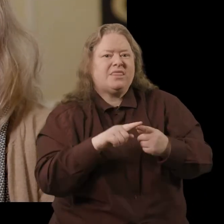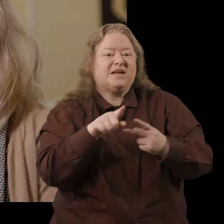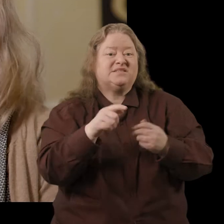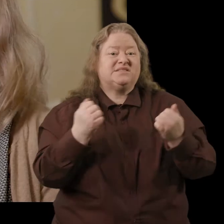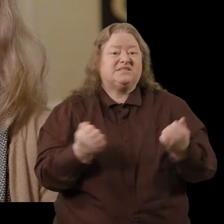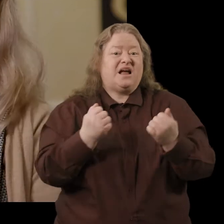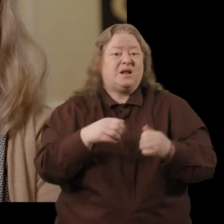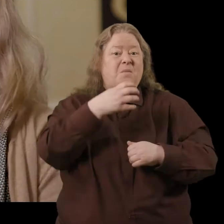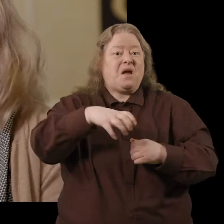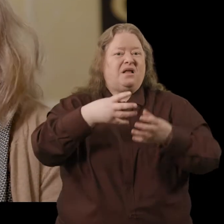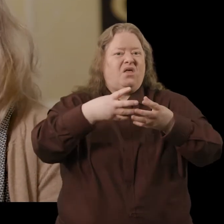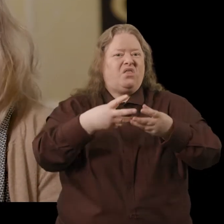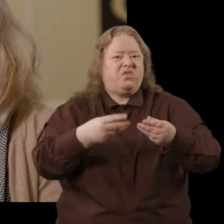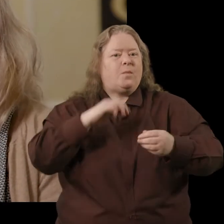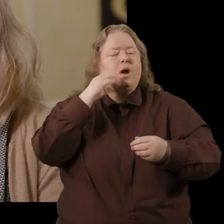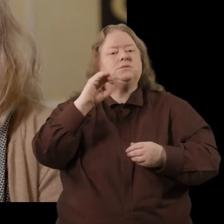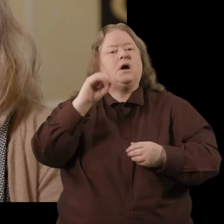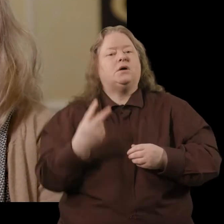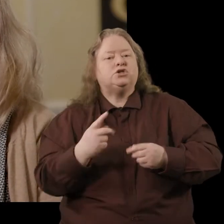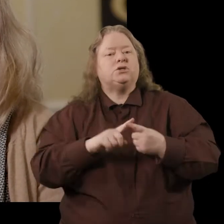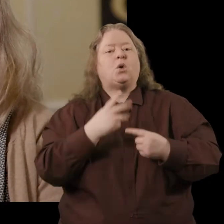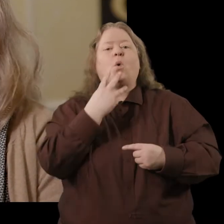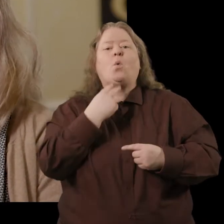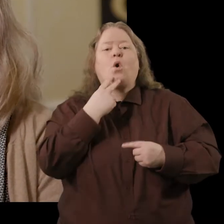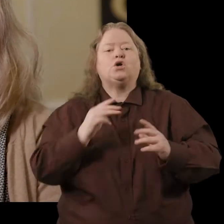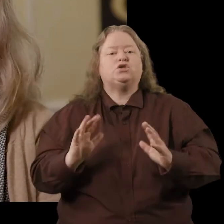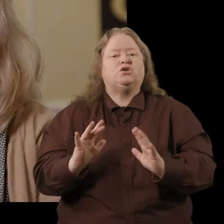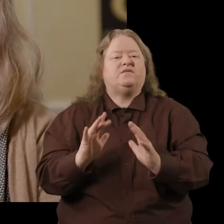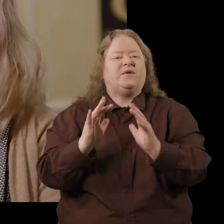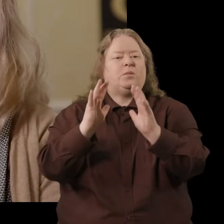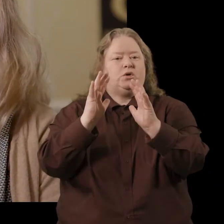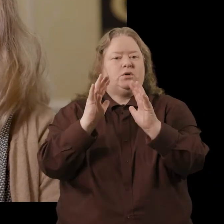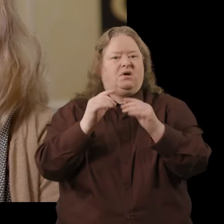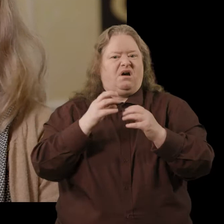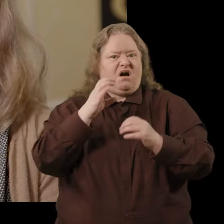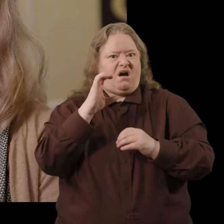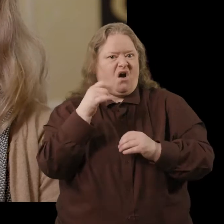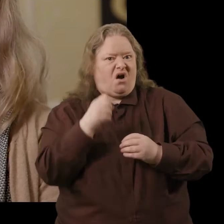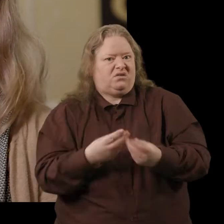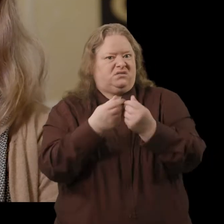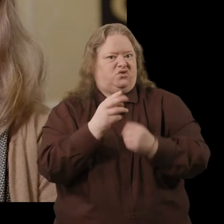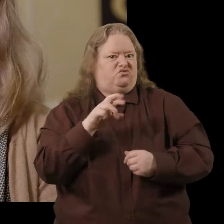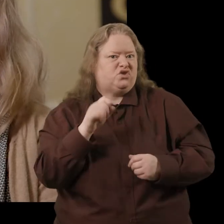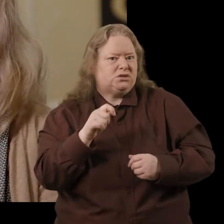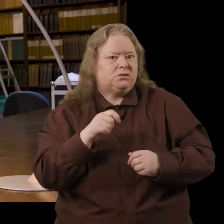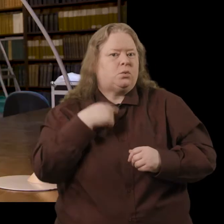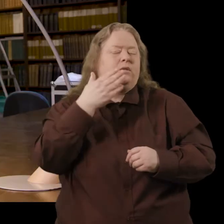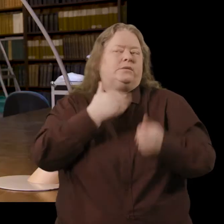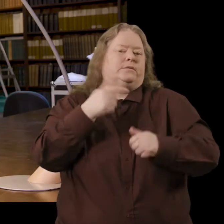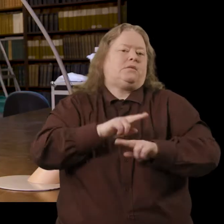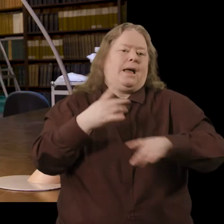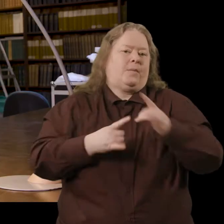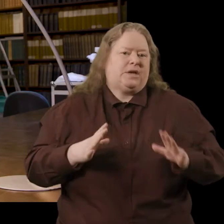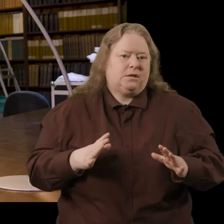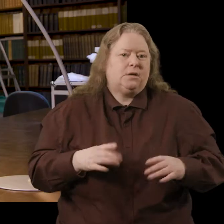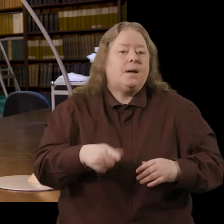that the bell is corroding because oxygen and water vapour actually cause iron to rust. So thankfully that wasn't happening. This